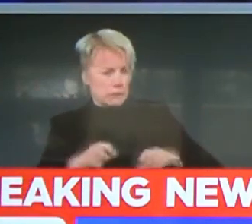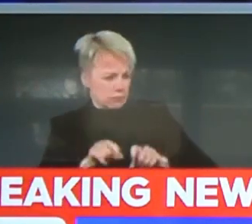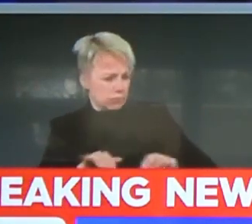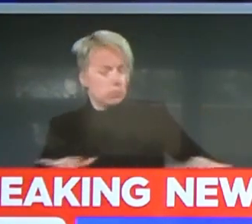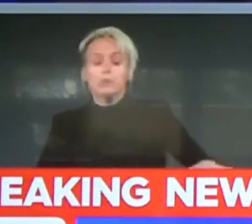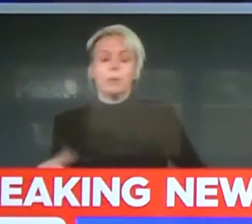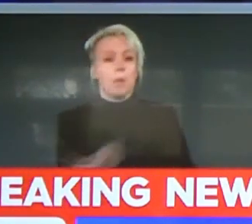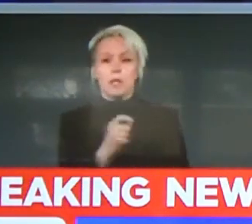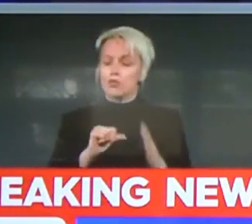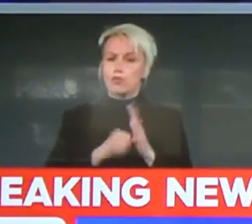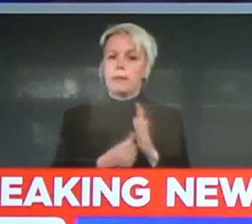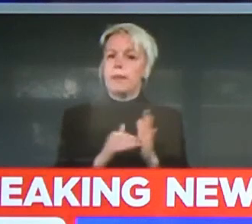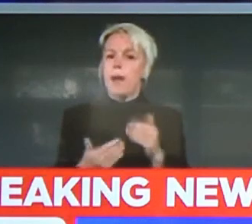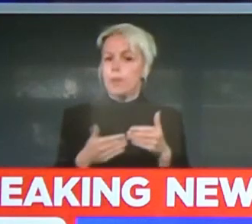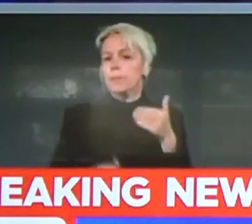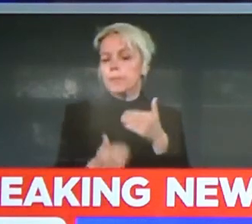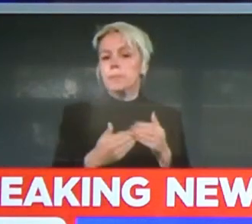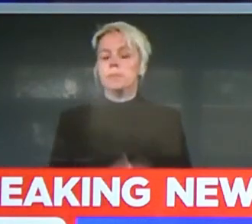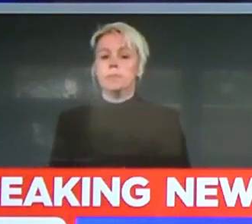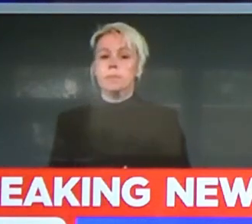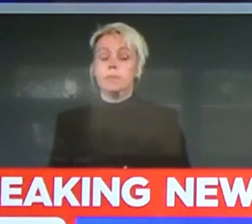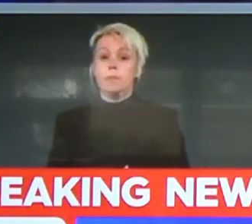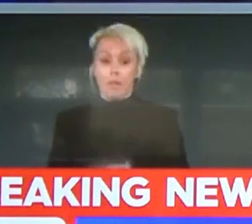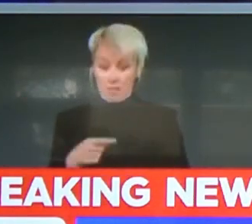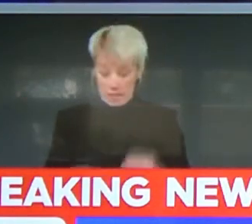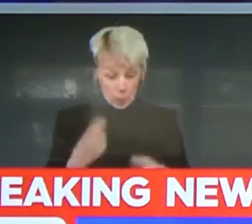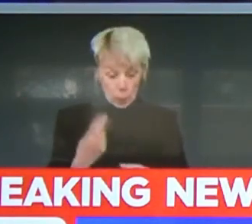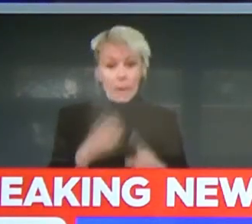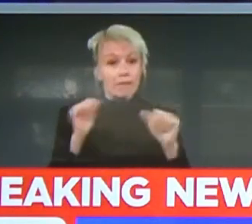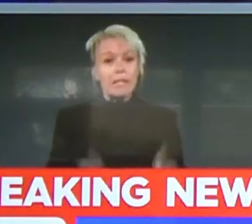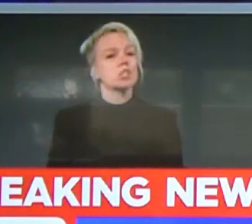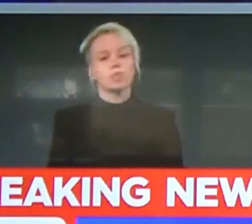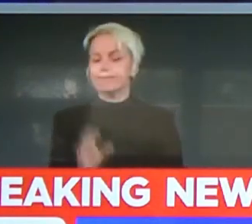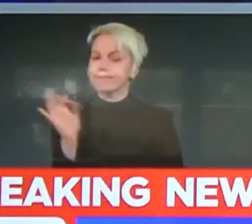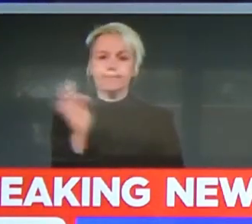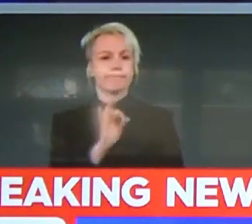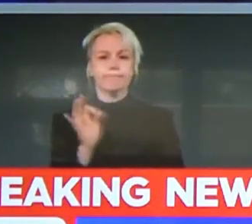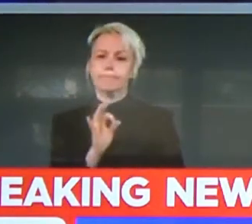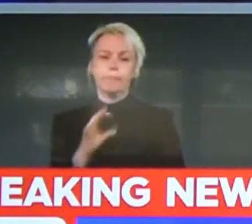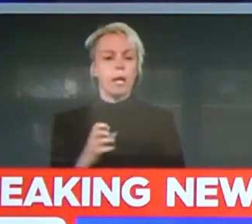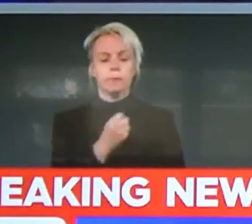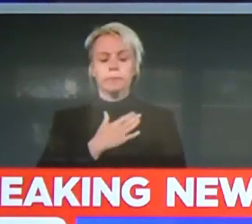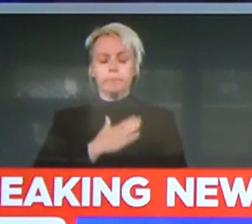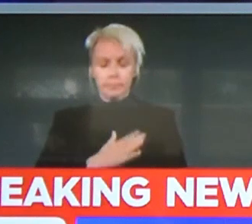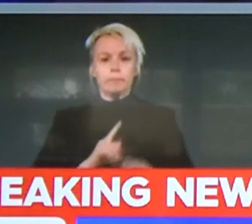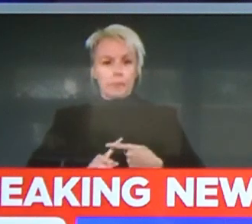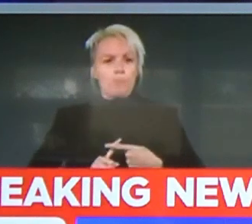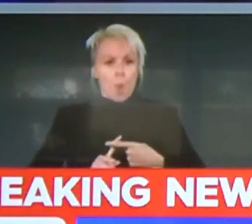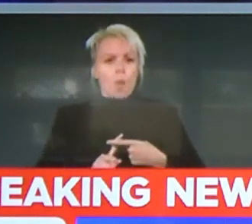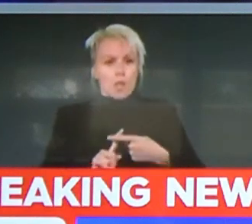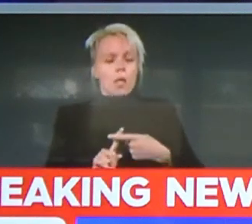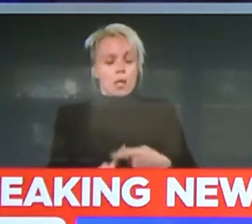to person. And as I've said many times, it is a long haul, and that's why we are keen to keep society